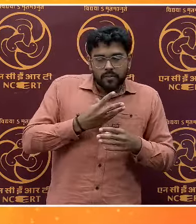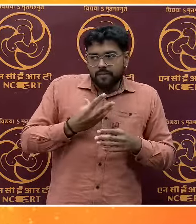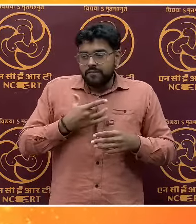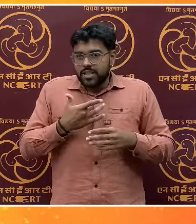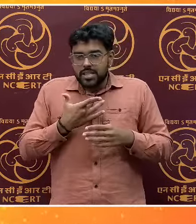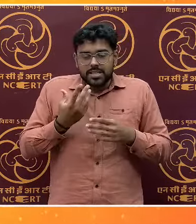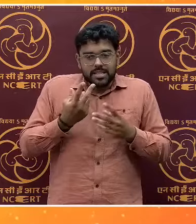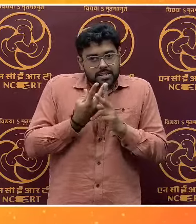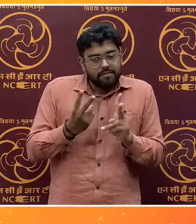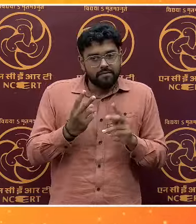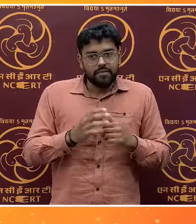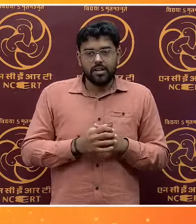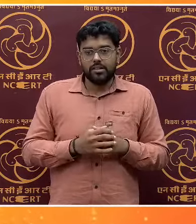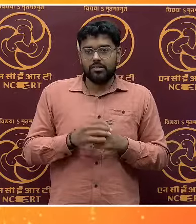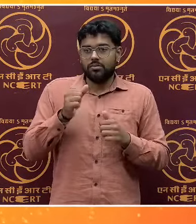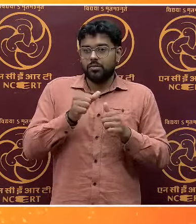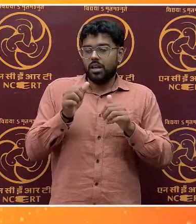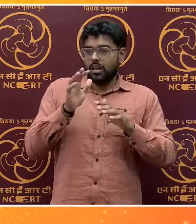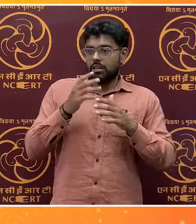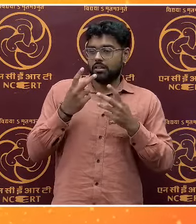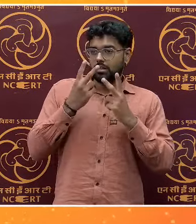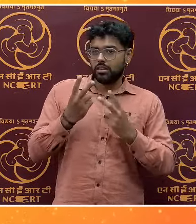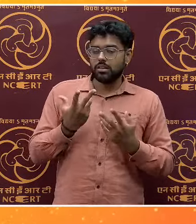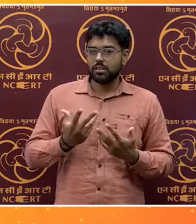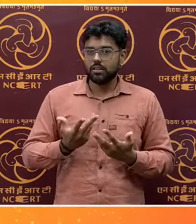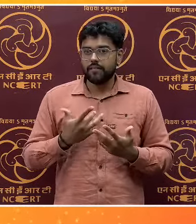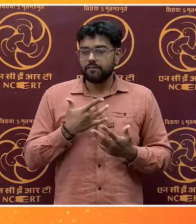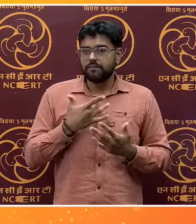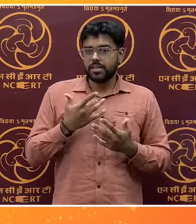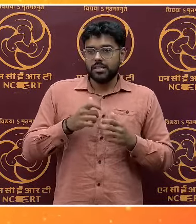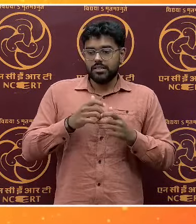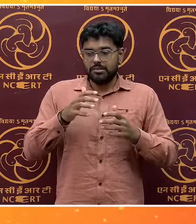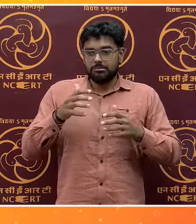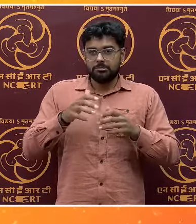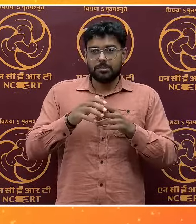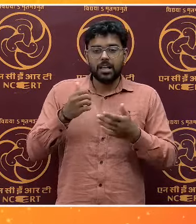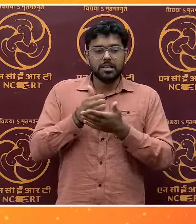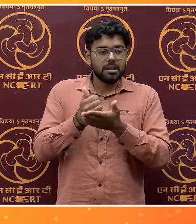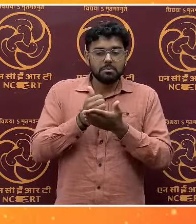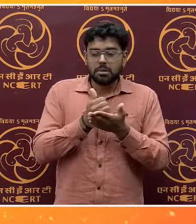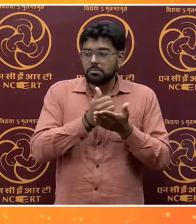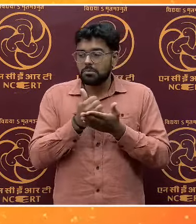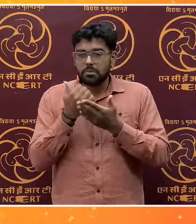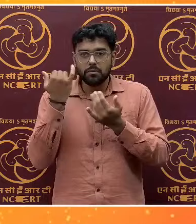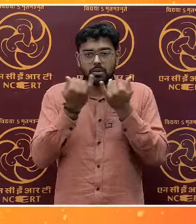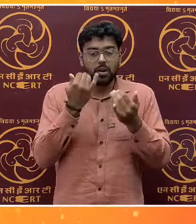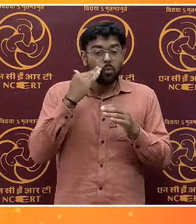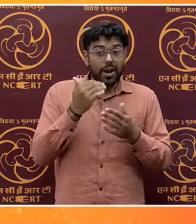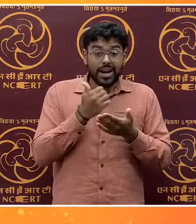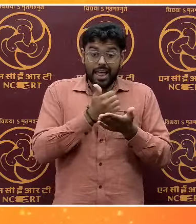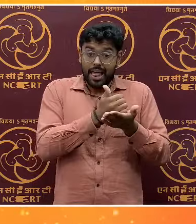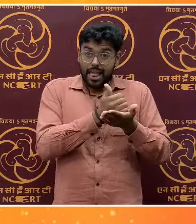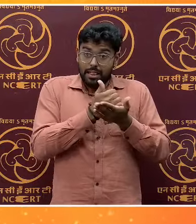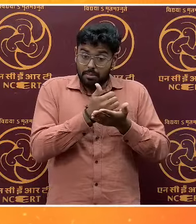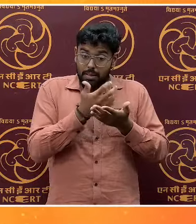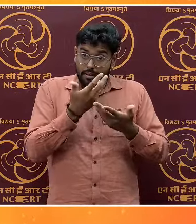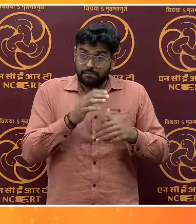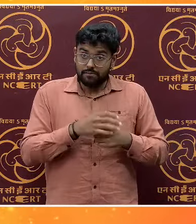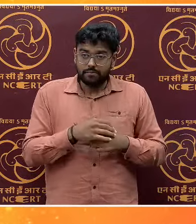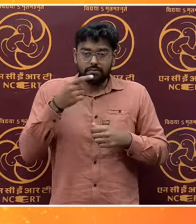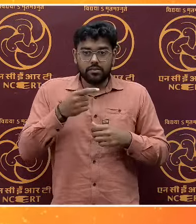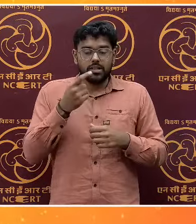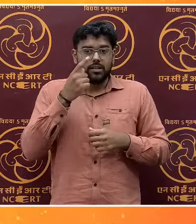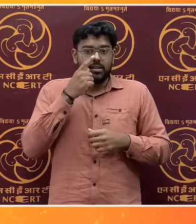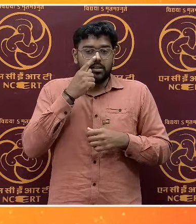her actions are like she was just, stretching her hand for help. And when she received help, she was